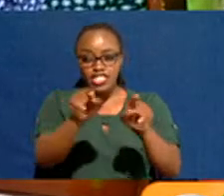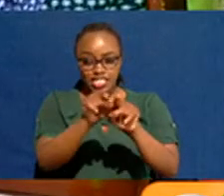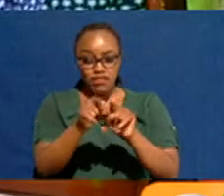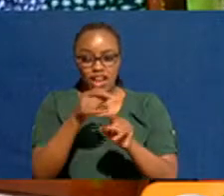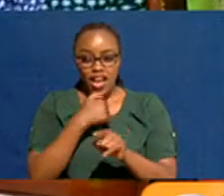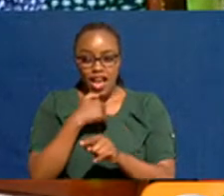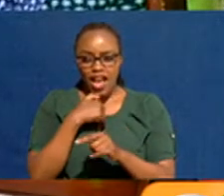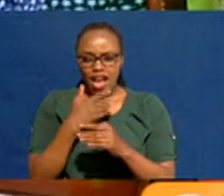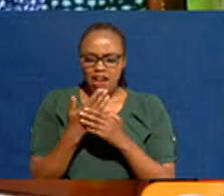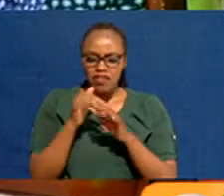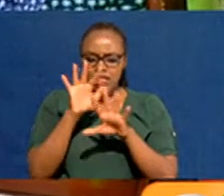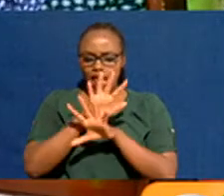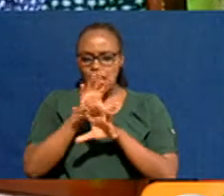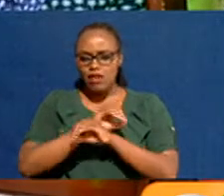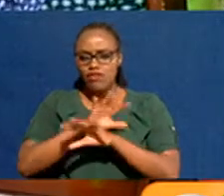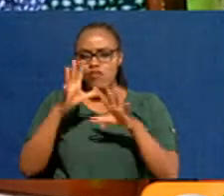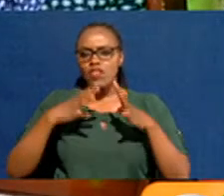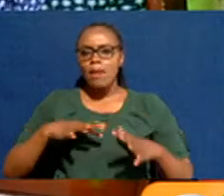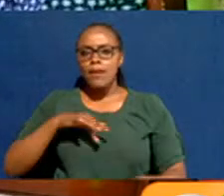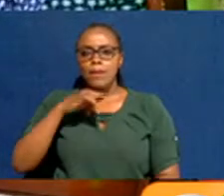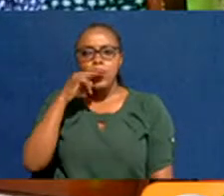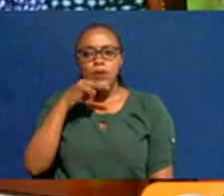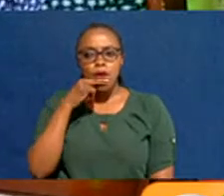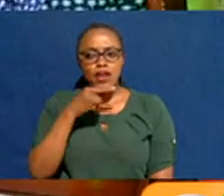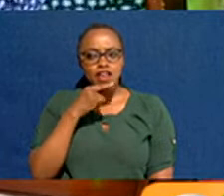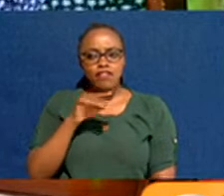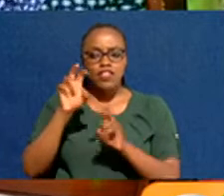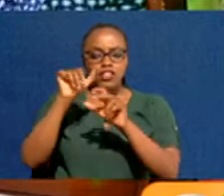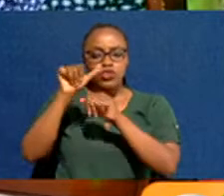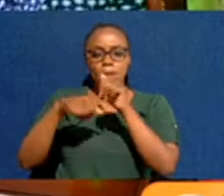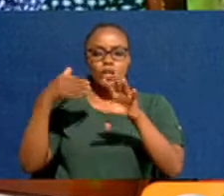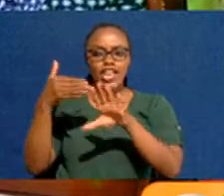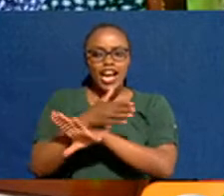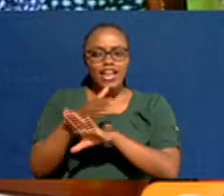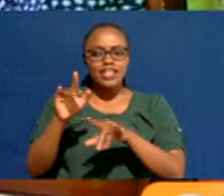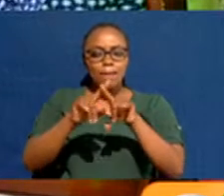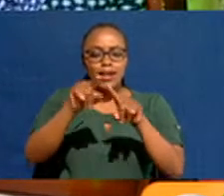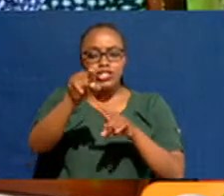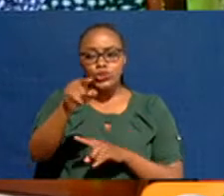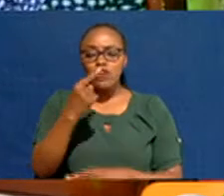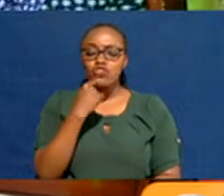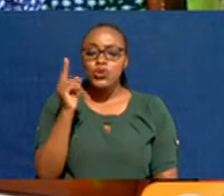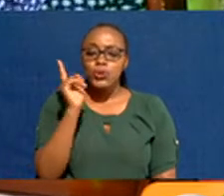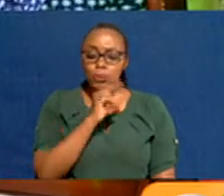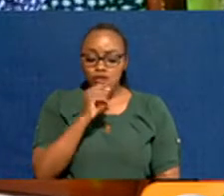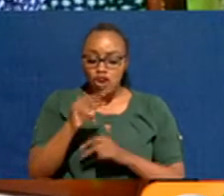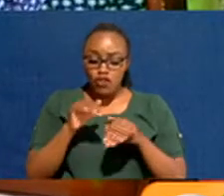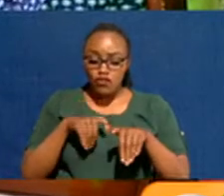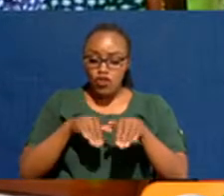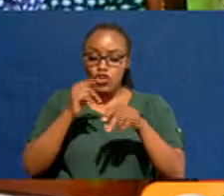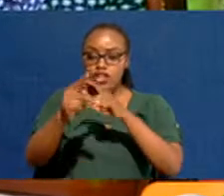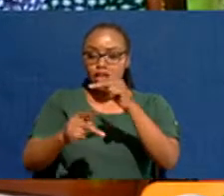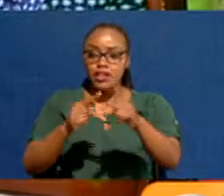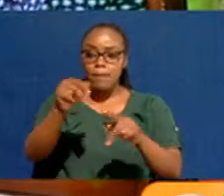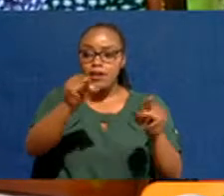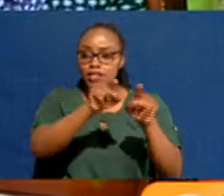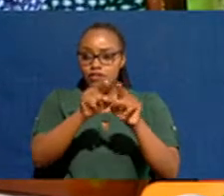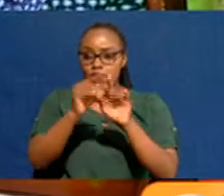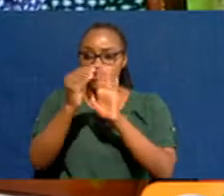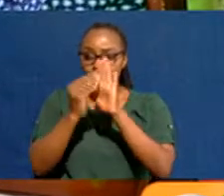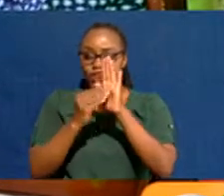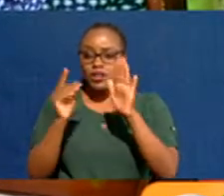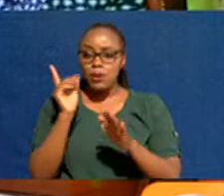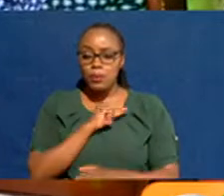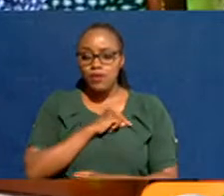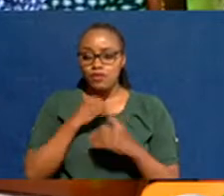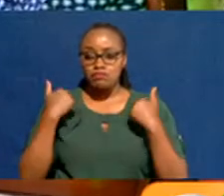vagueness about people you want to name. You're saying issues of cartels, but have you followed the right procedures and channels as laid down in law? I am a leader